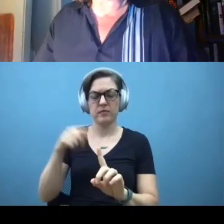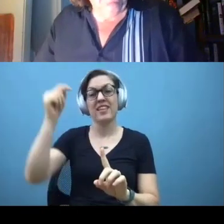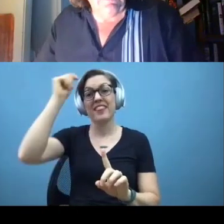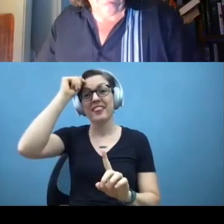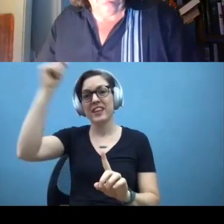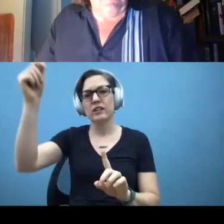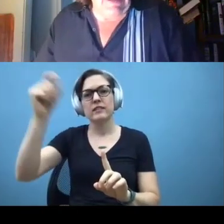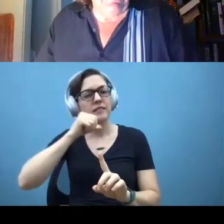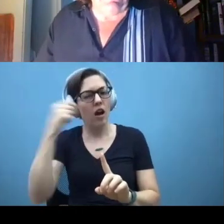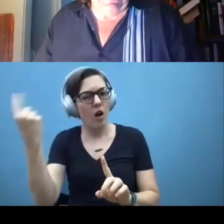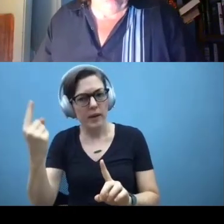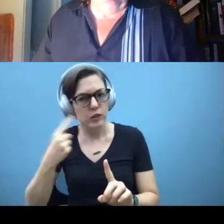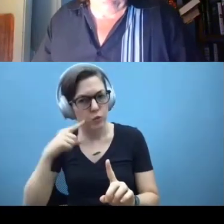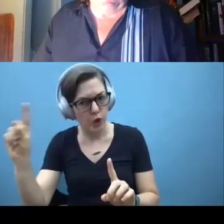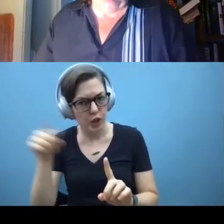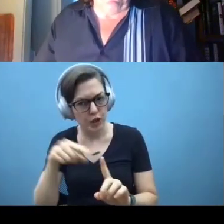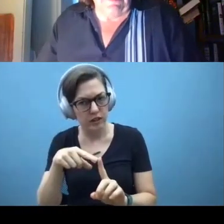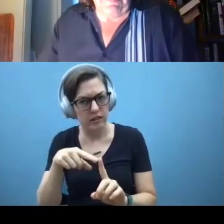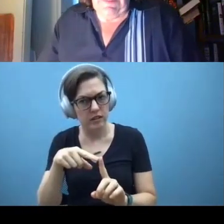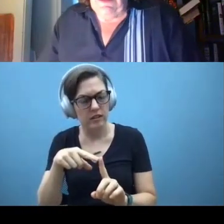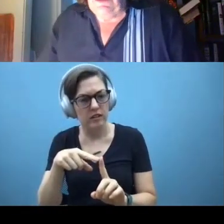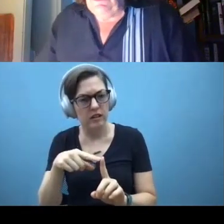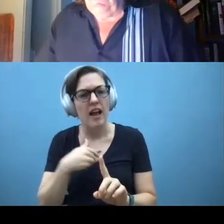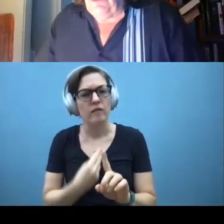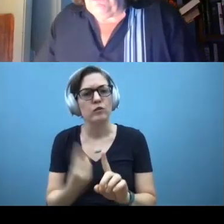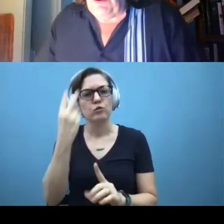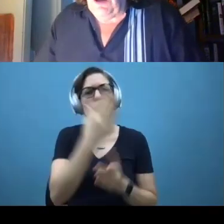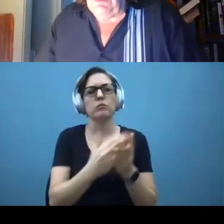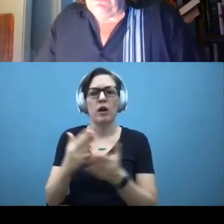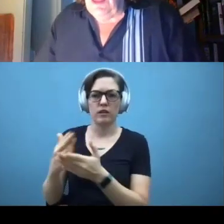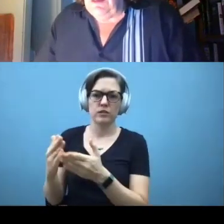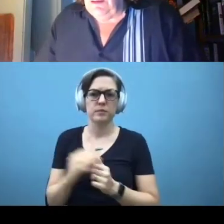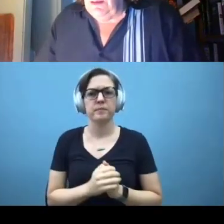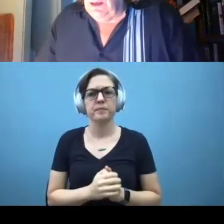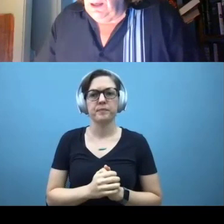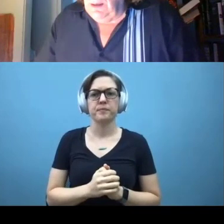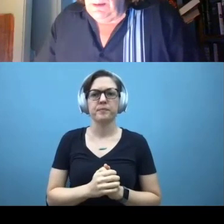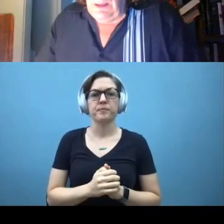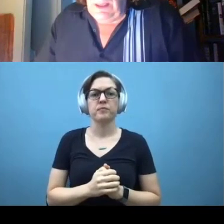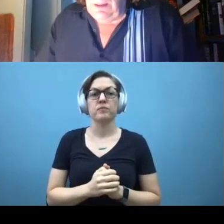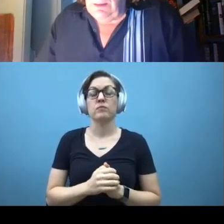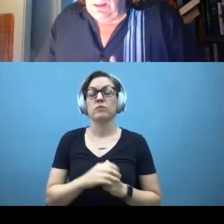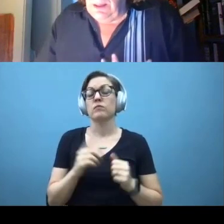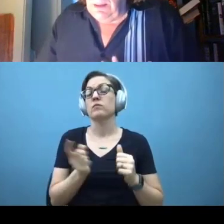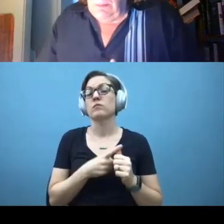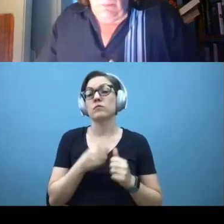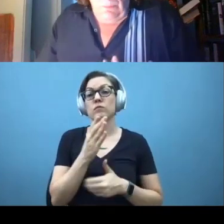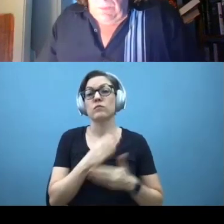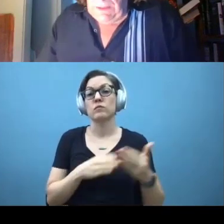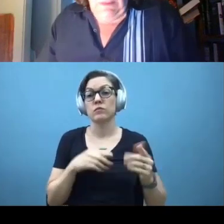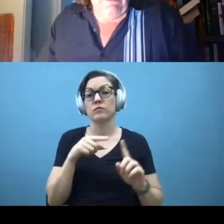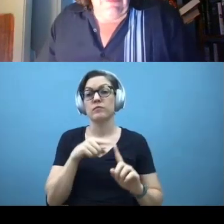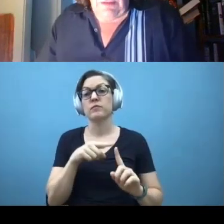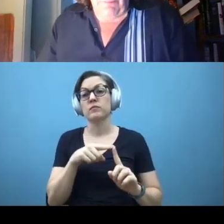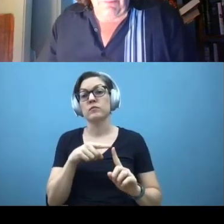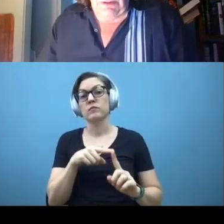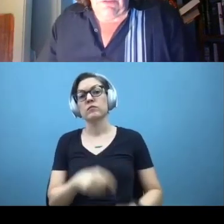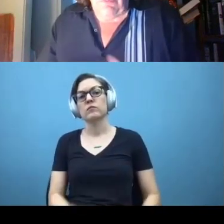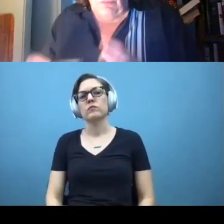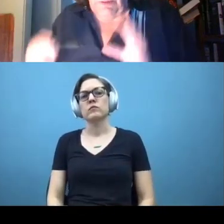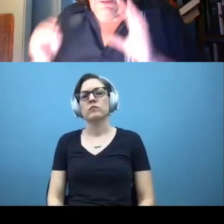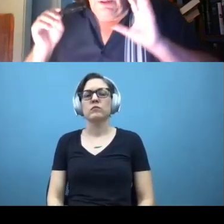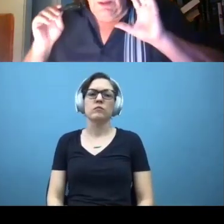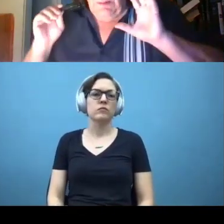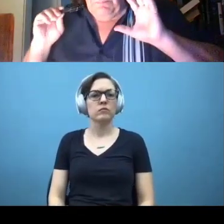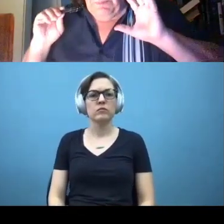work because it basically has two parts to it. The first part is that, and we could leave this up or click